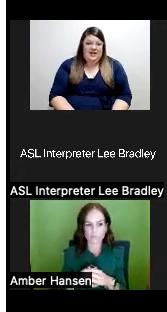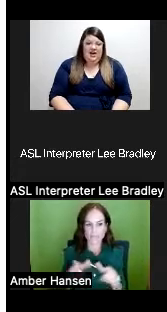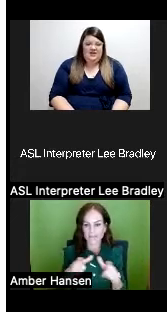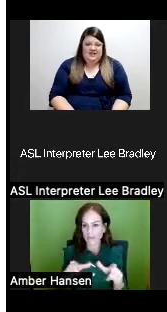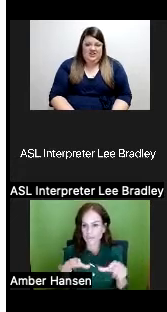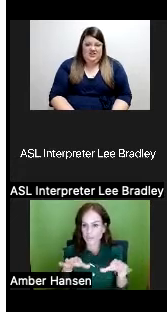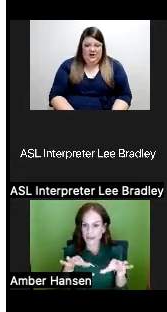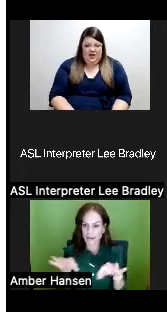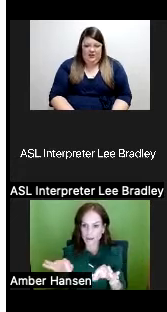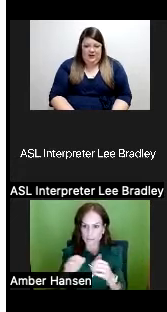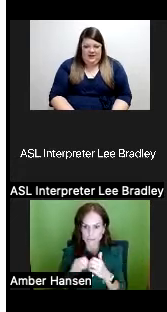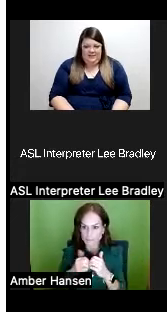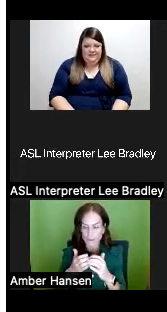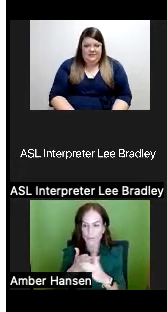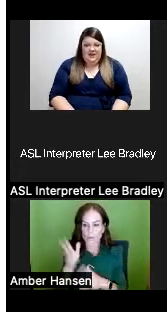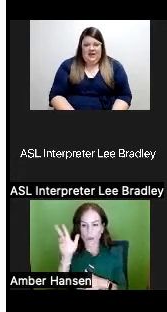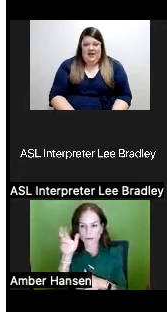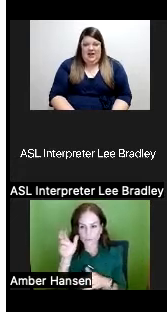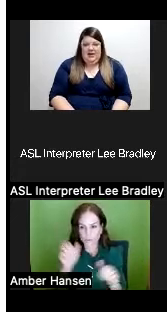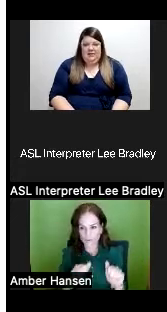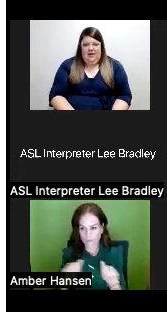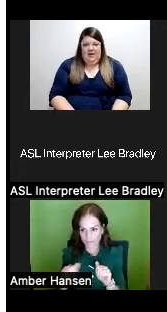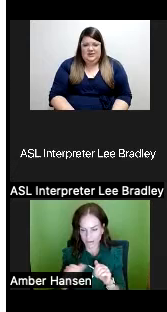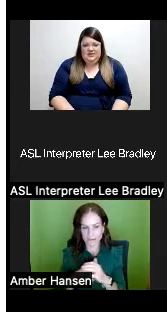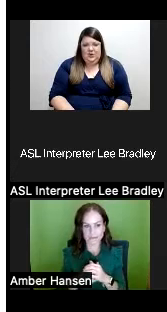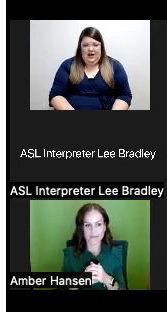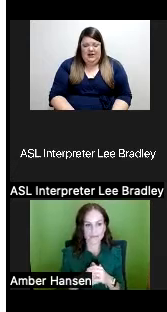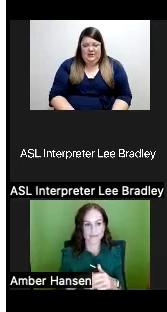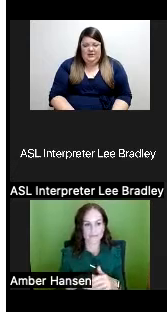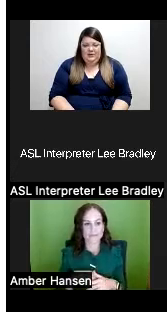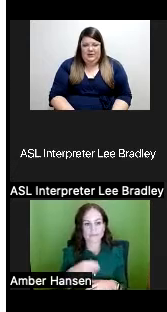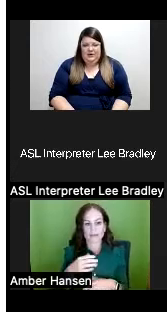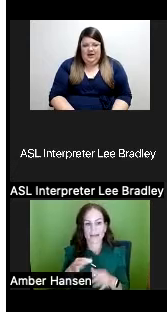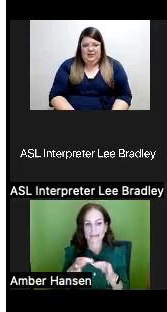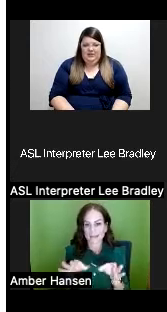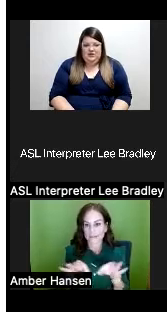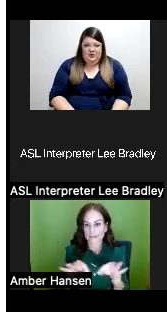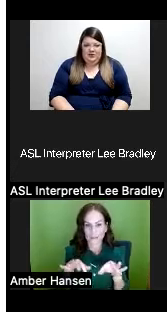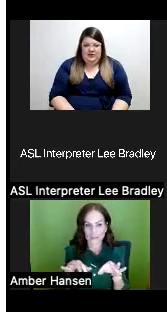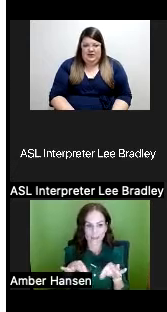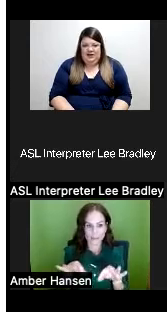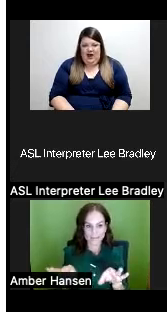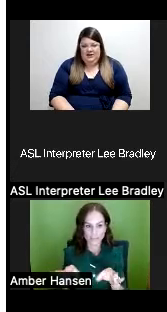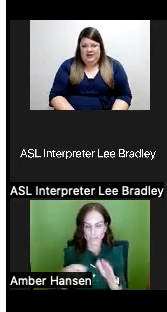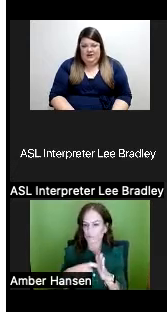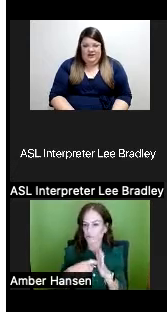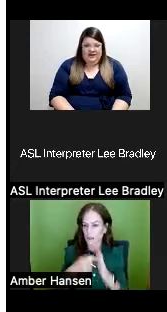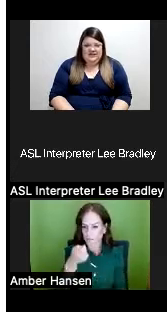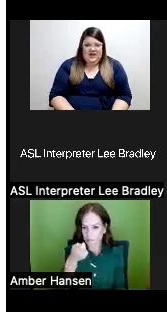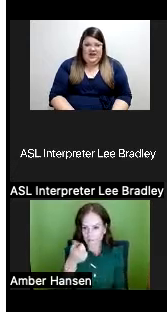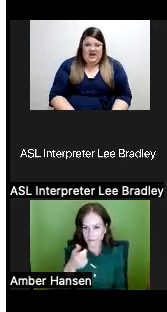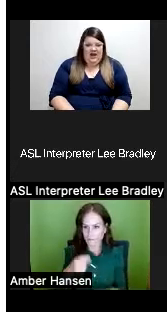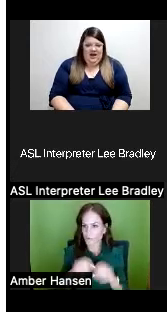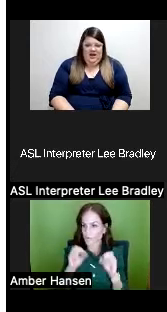incidental conversations going on around them. Also, it's acquired through visual, auditory